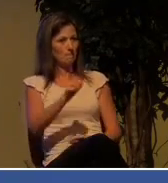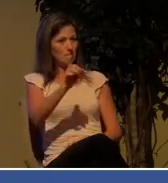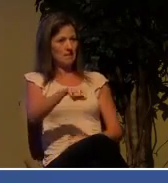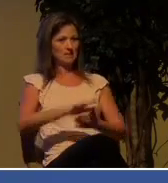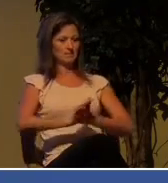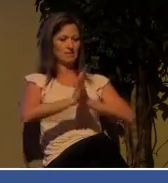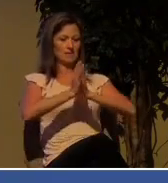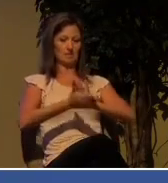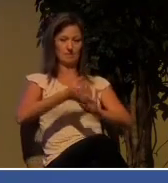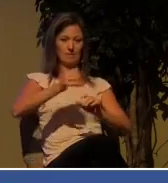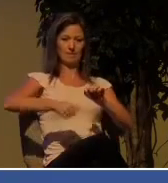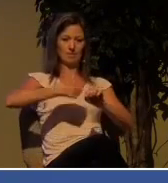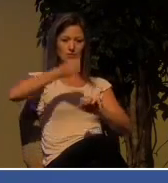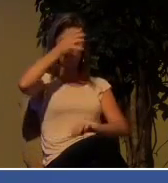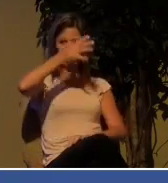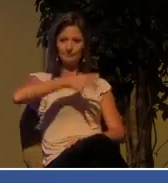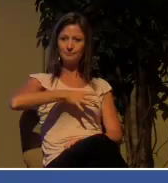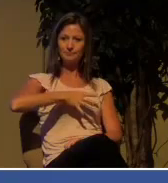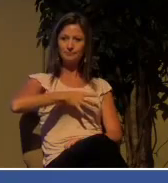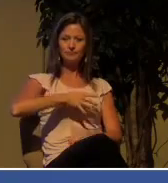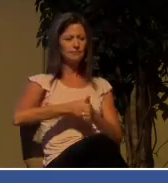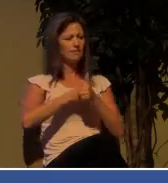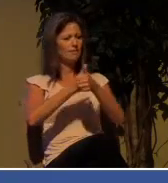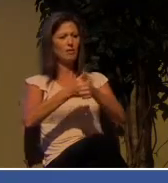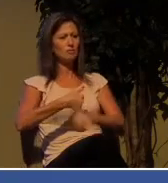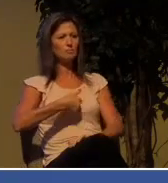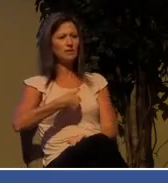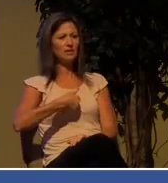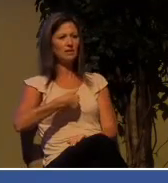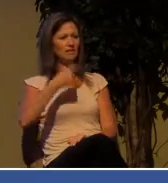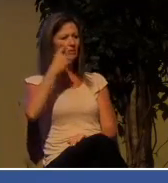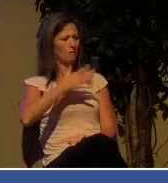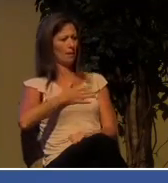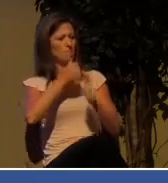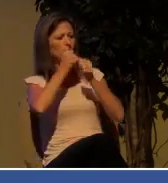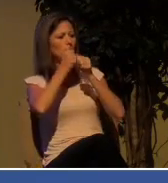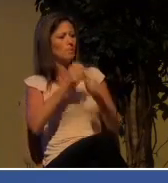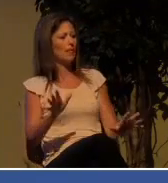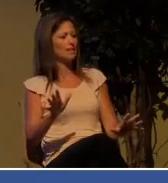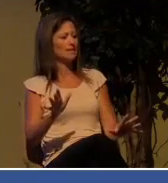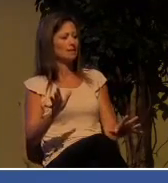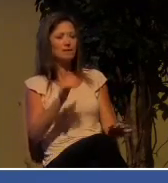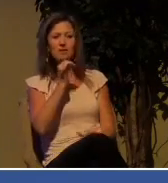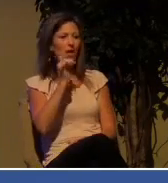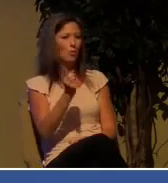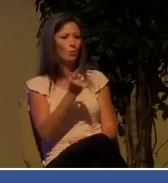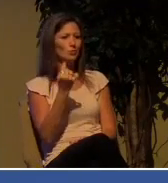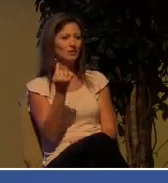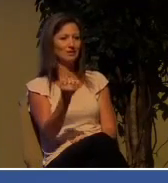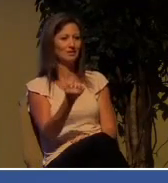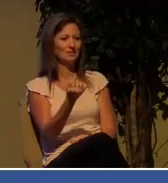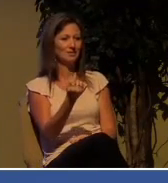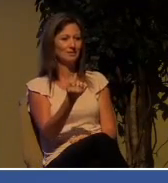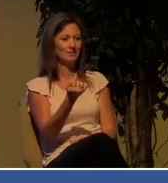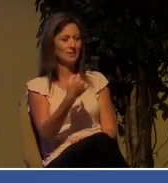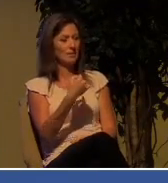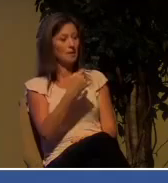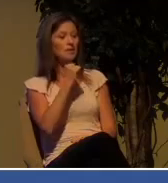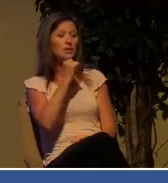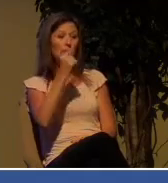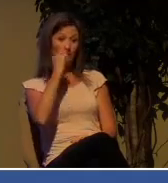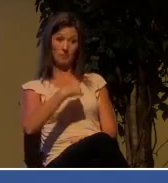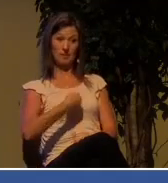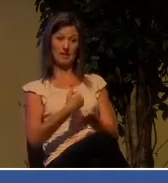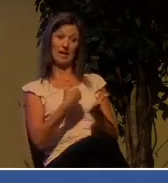men. Following me is not just about my blessing you. It's not about my helping you find